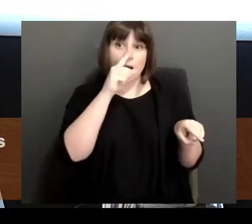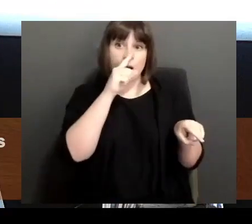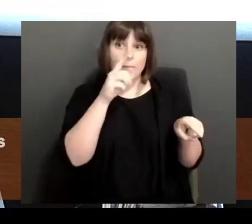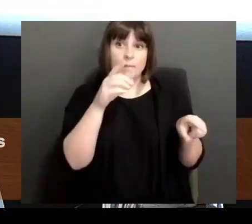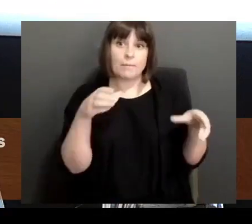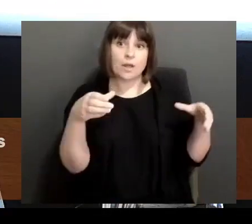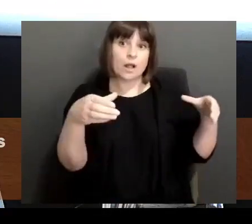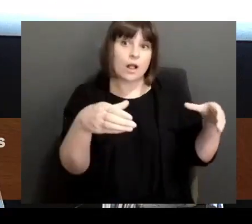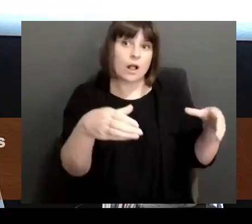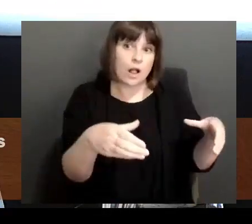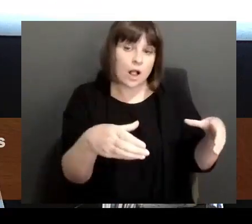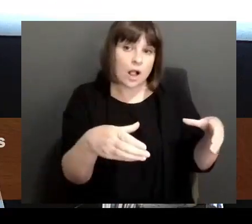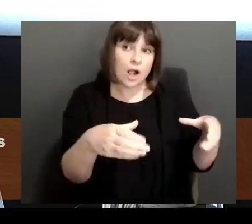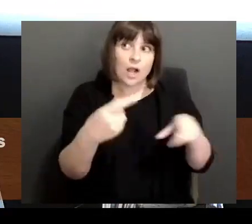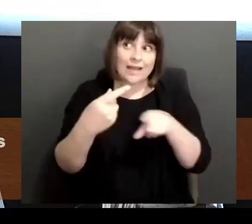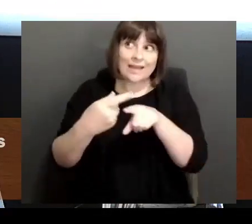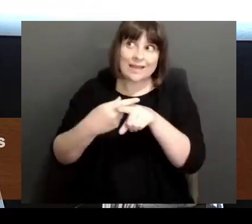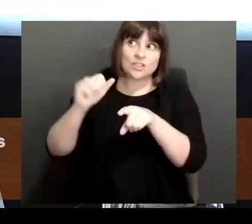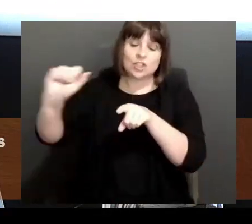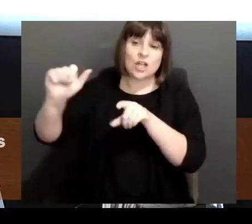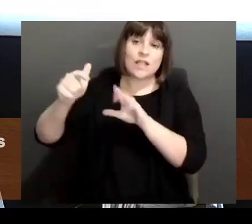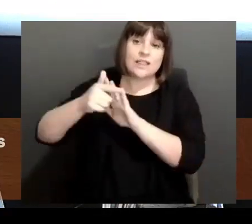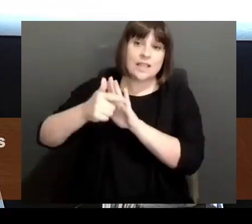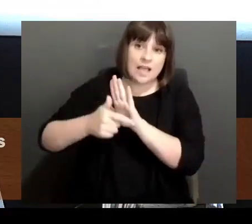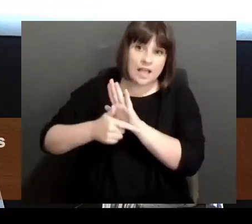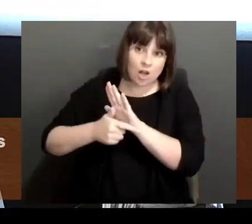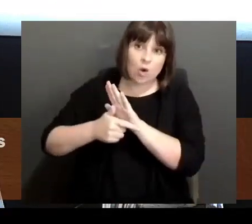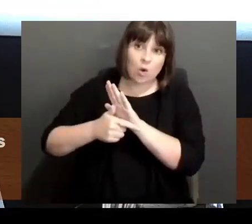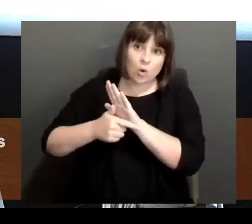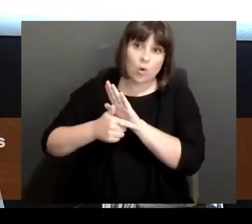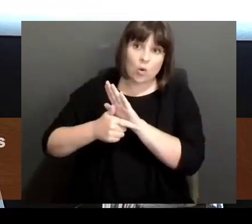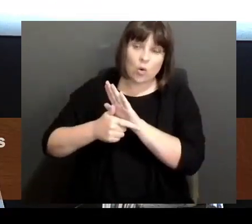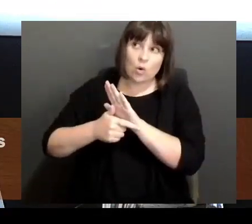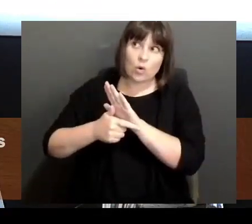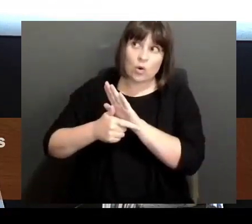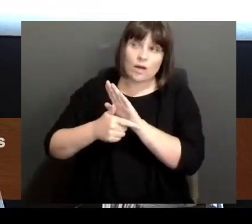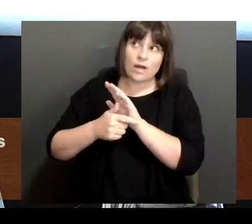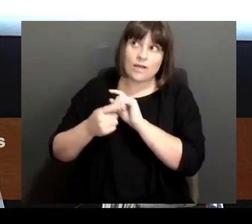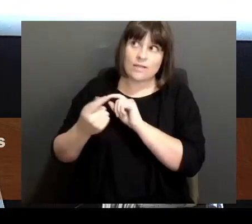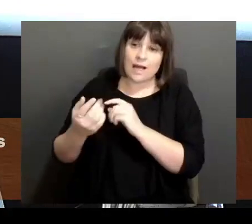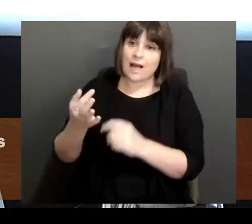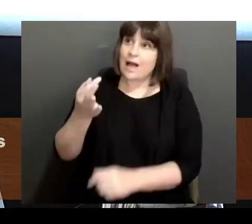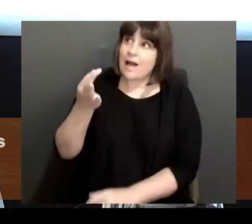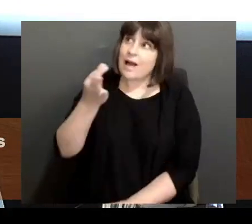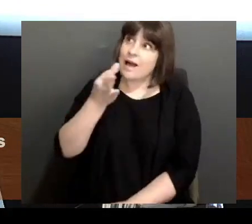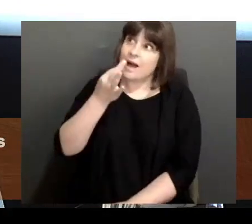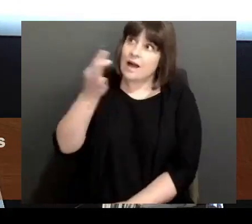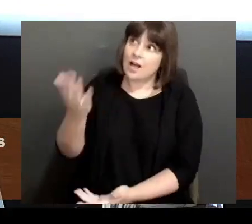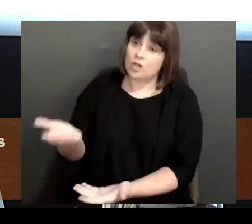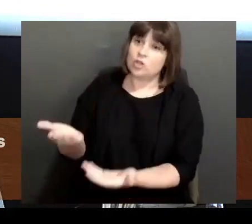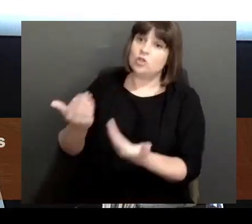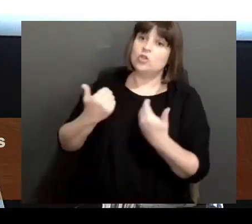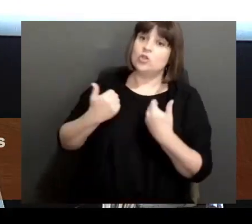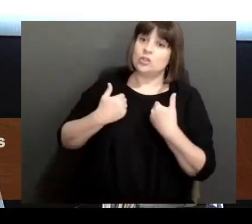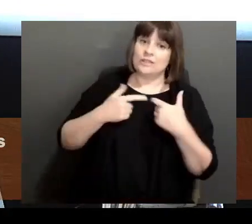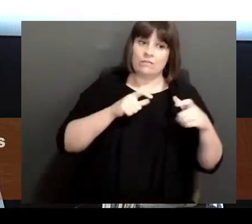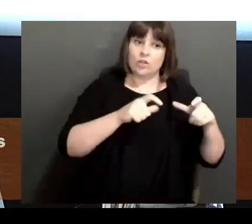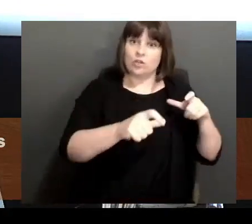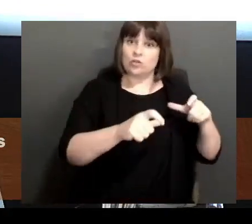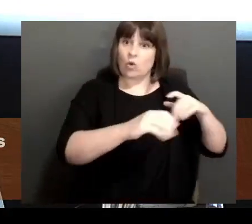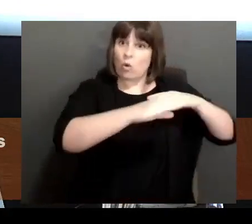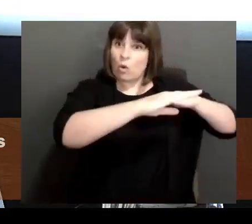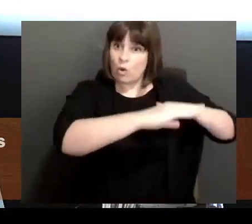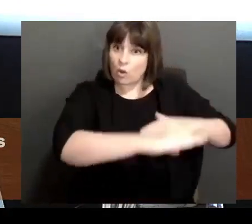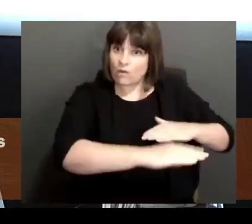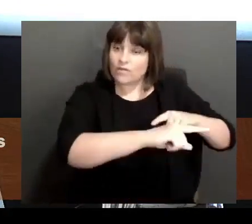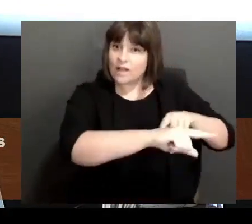from English common law by legislating to give the Crown enduring property in or right to any metal or